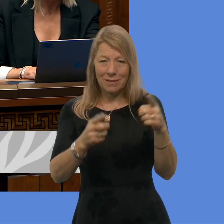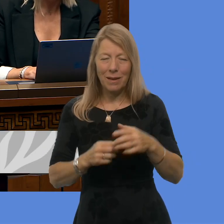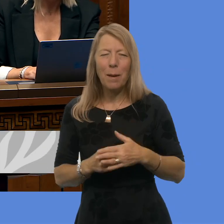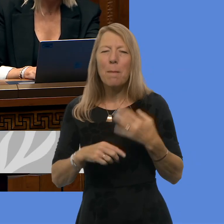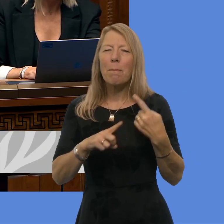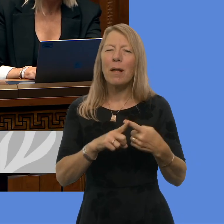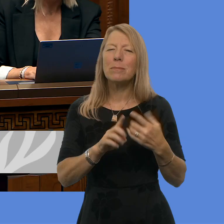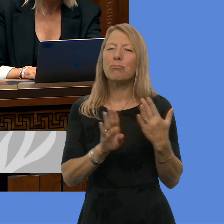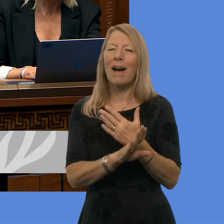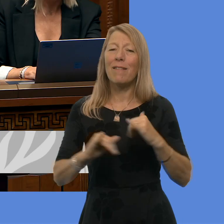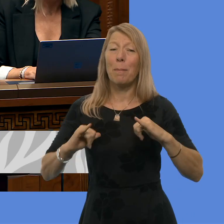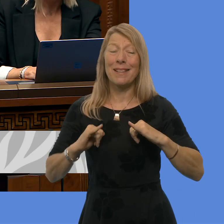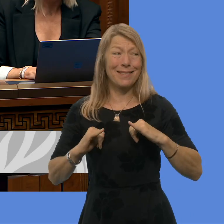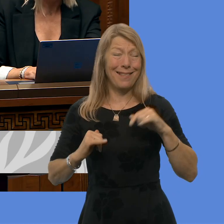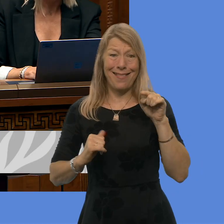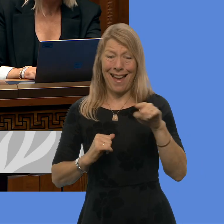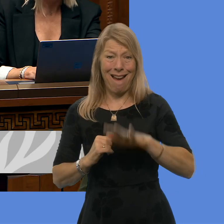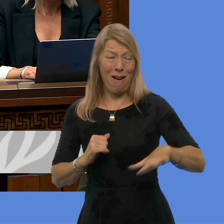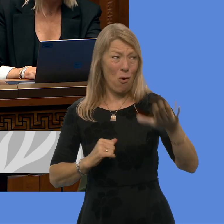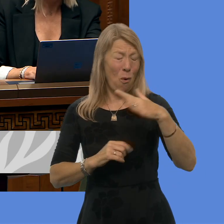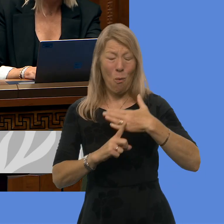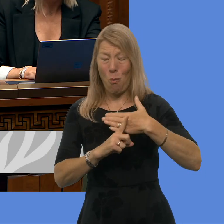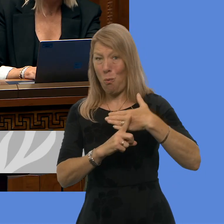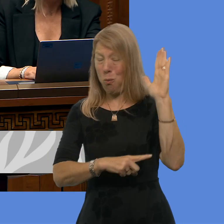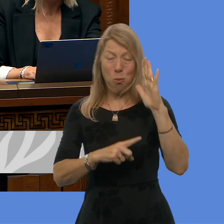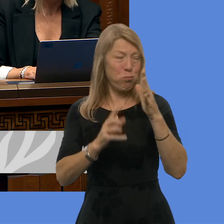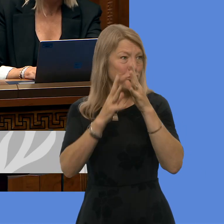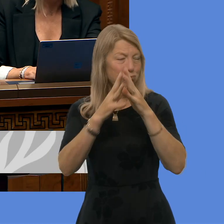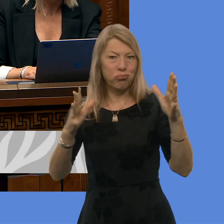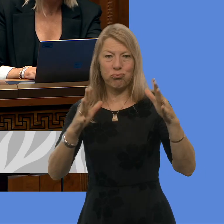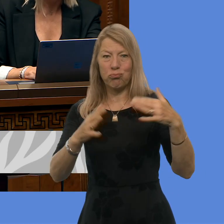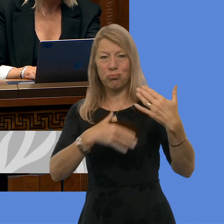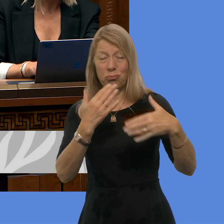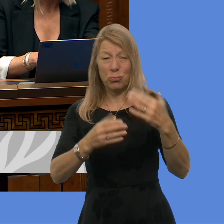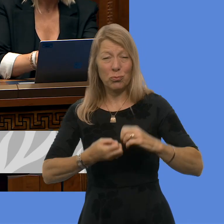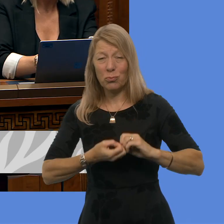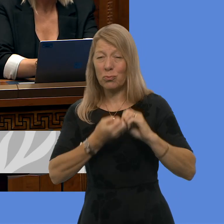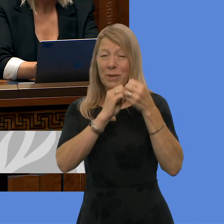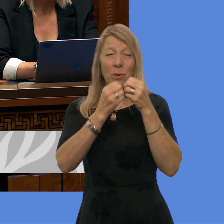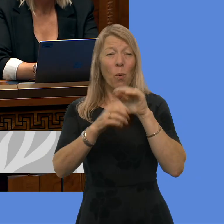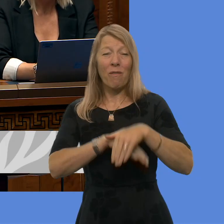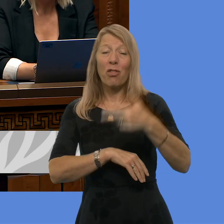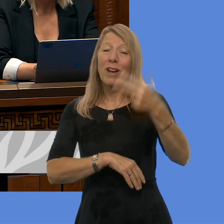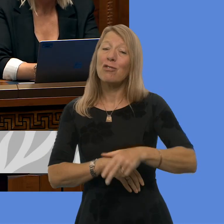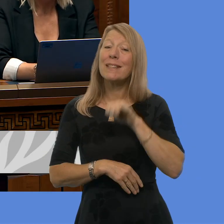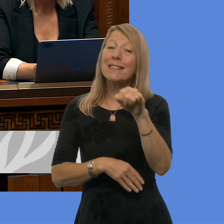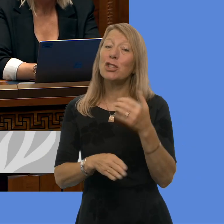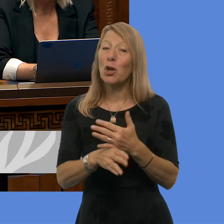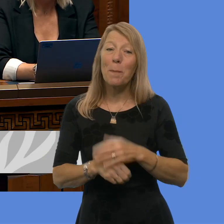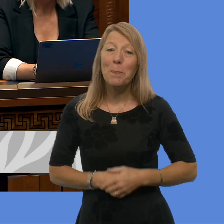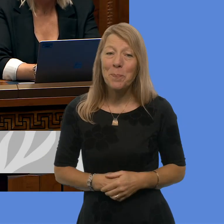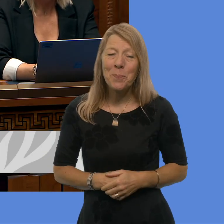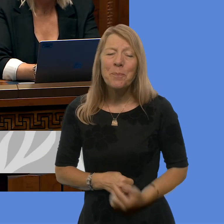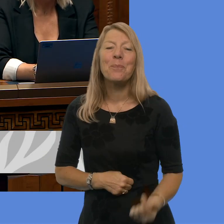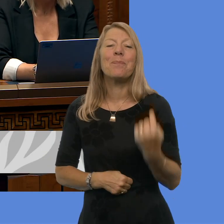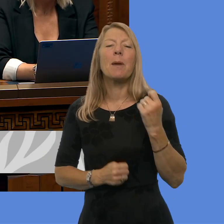site alone, attracting a variety of new businesses and creating more than 360 jobs. In March, we officially opened the new headquarters